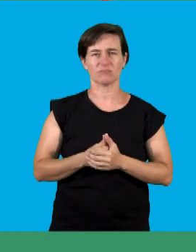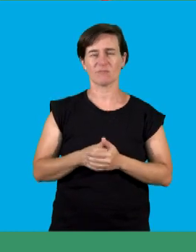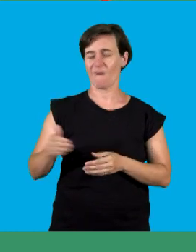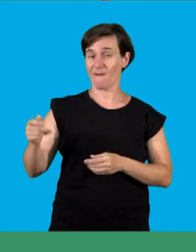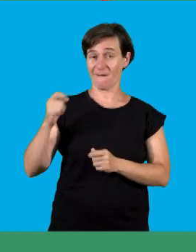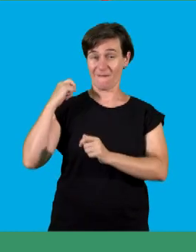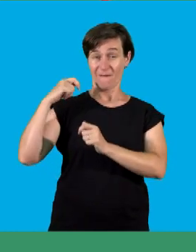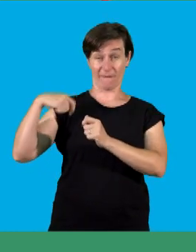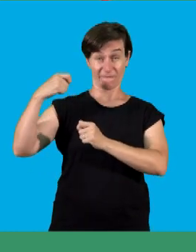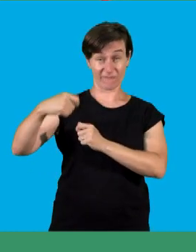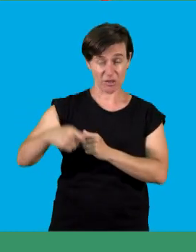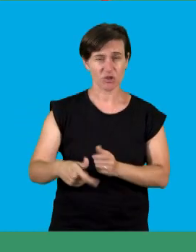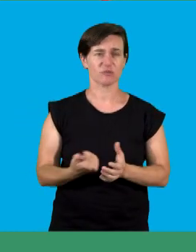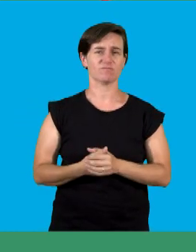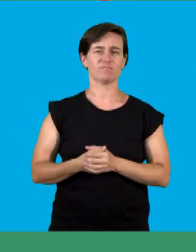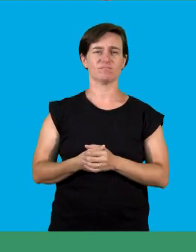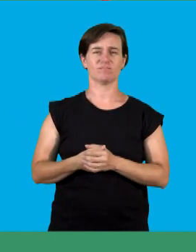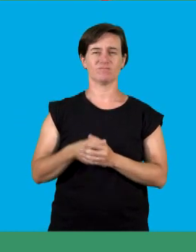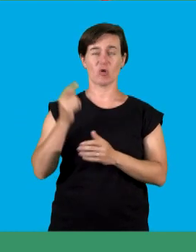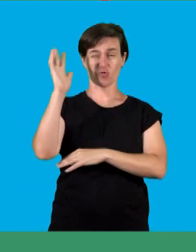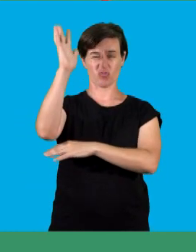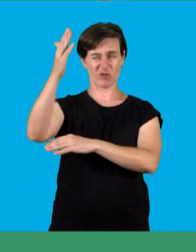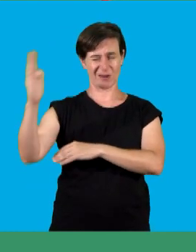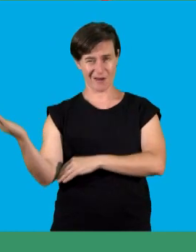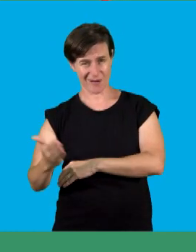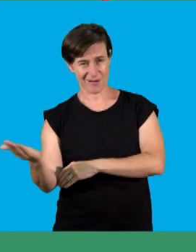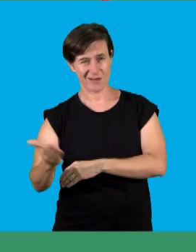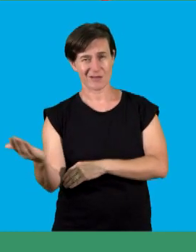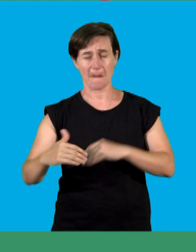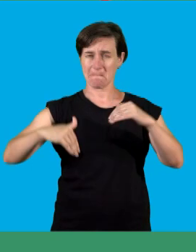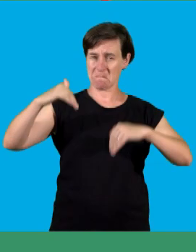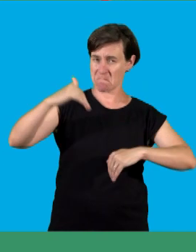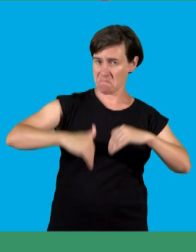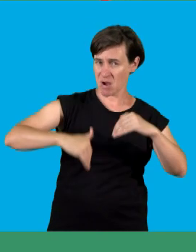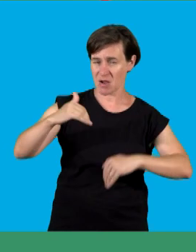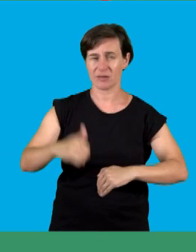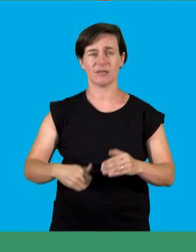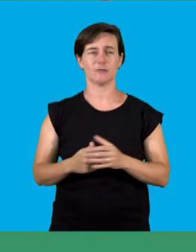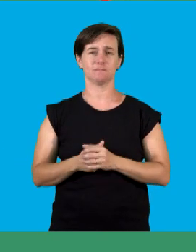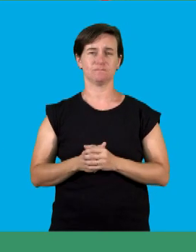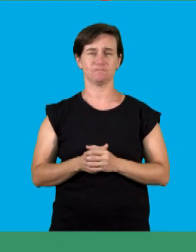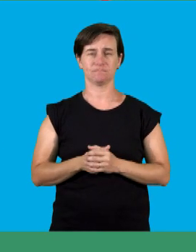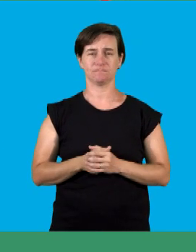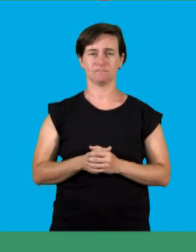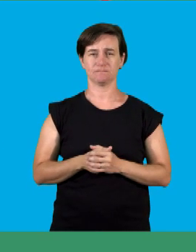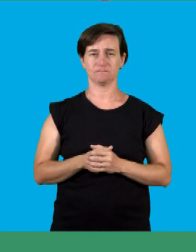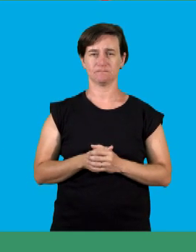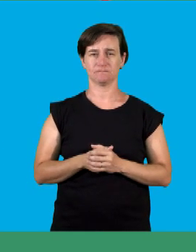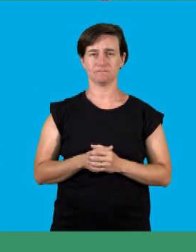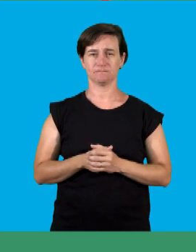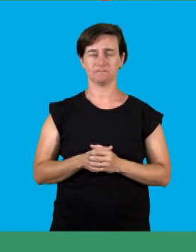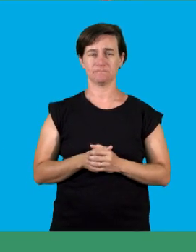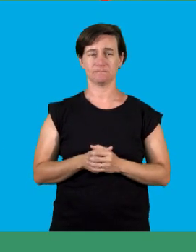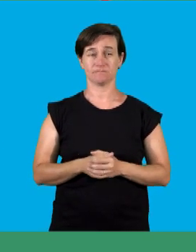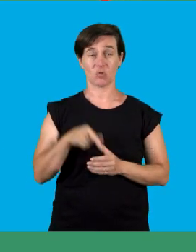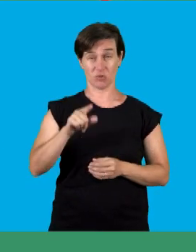have fishing, we have forestry, we have mining. Before we continue,